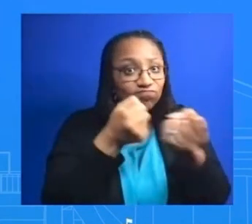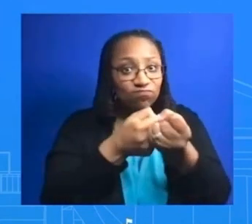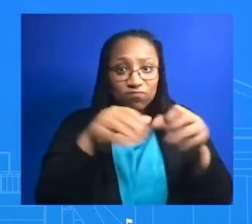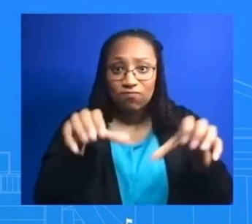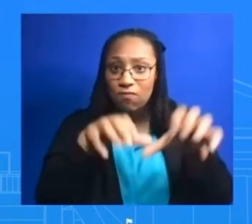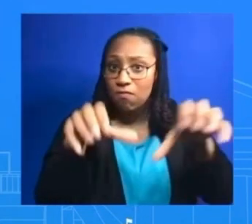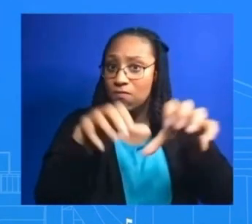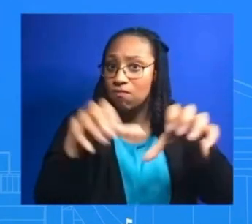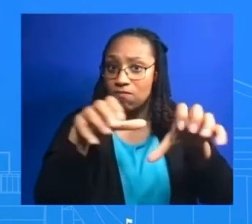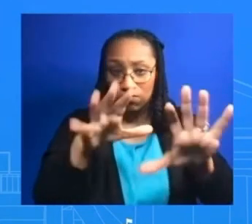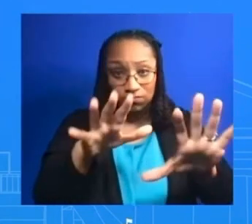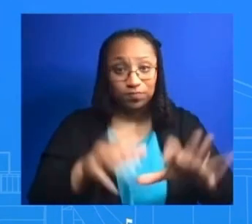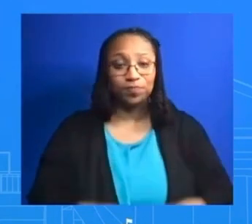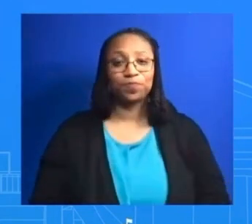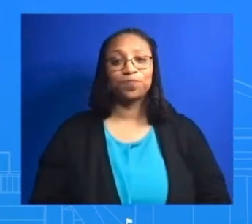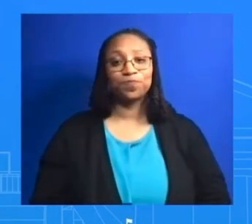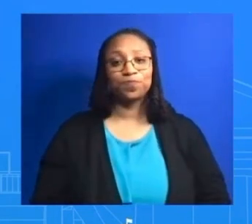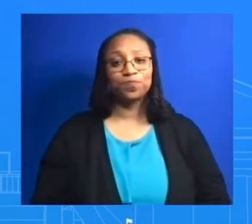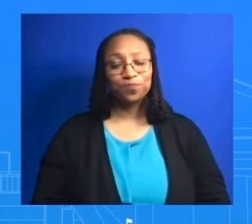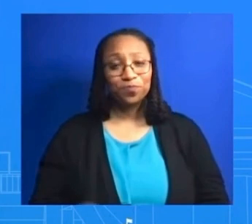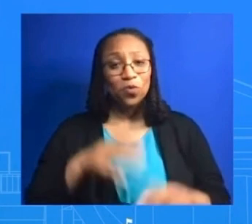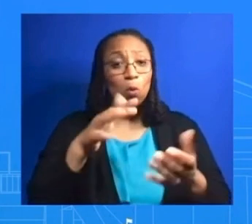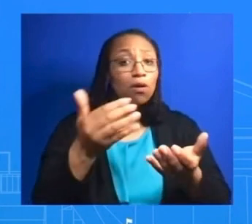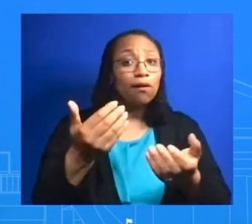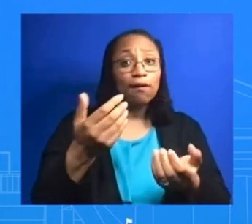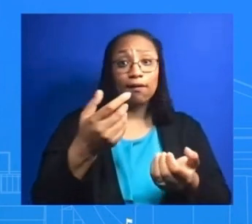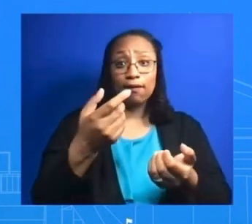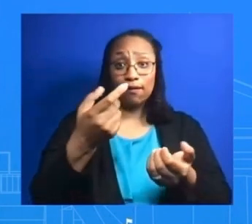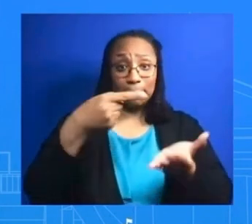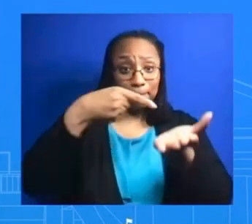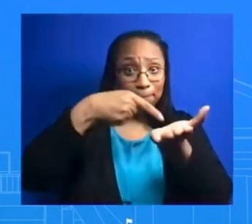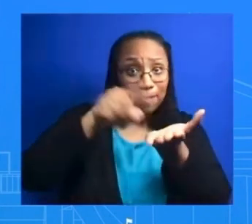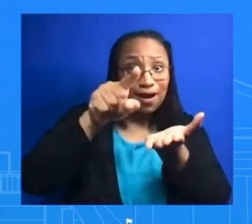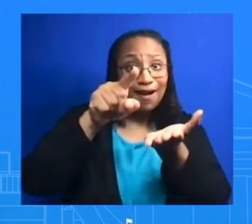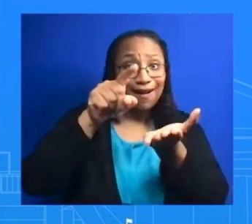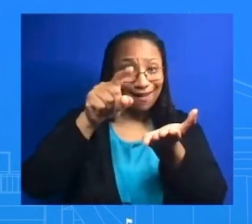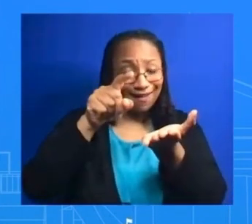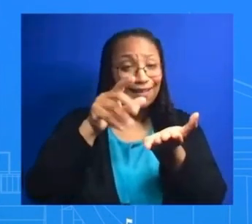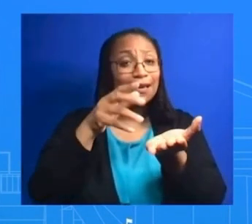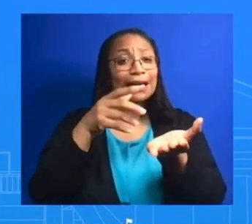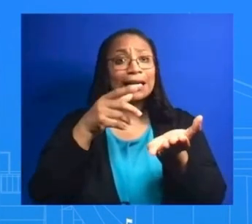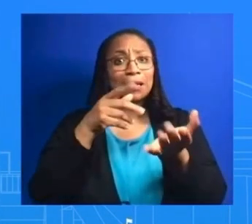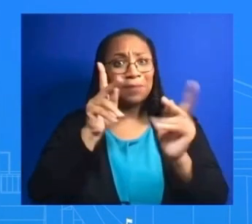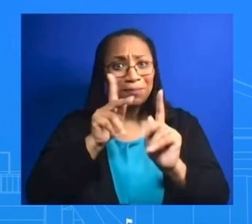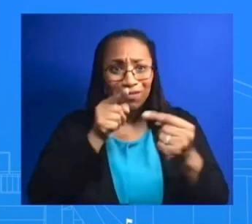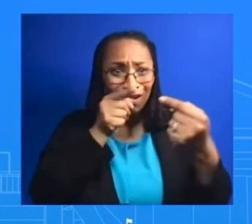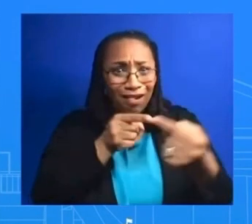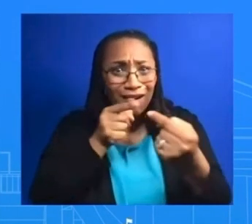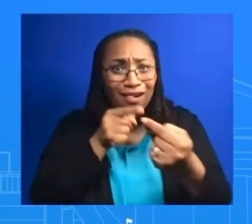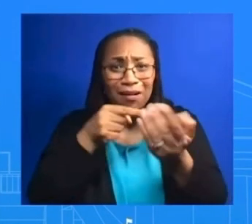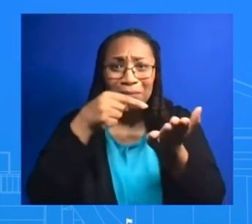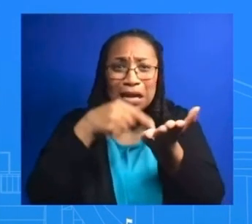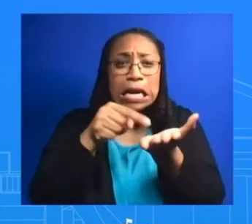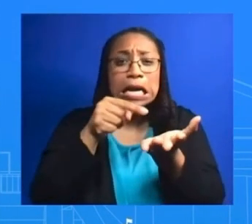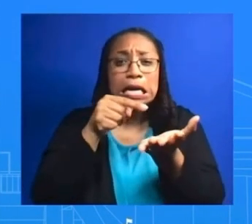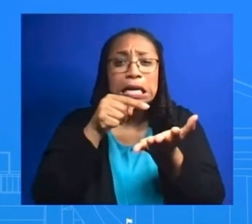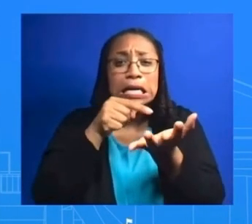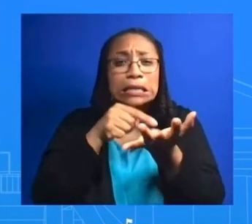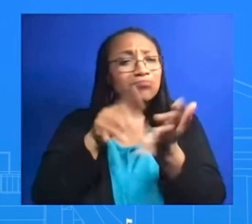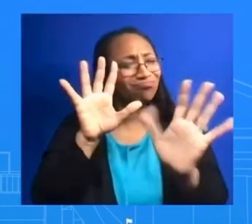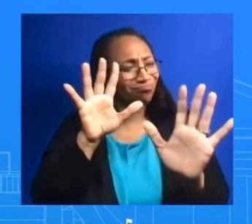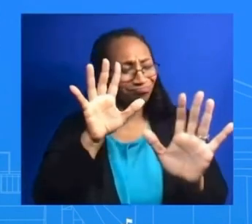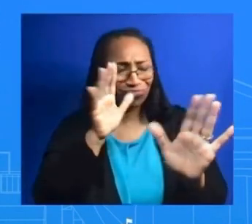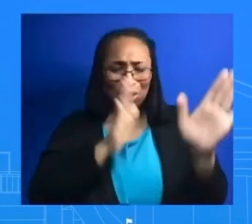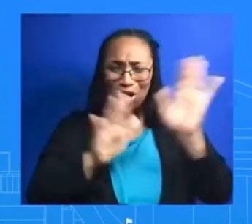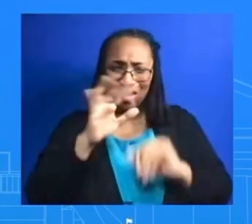real benefit to borrowers who may be having trouble getting started again on their repayments and who may have to skip a payment or two